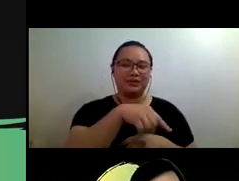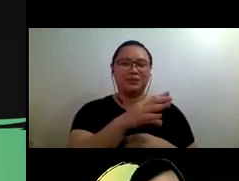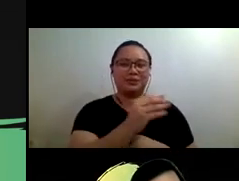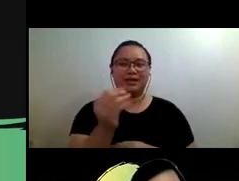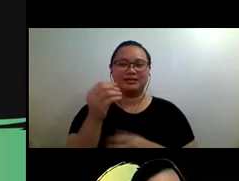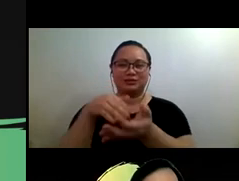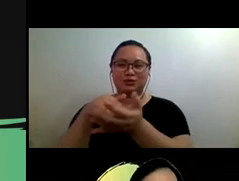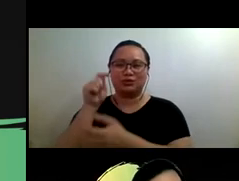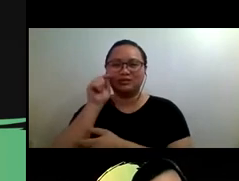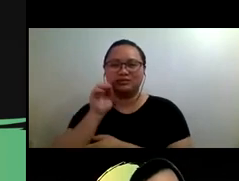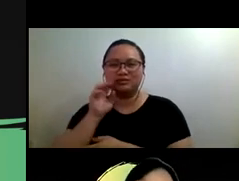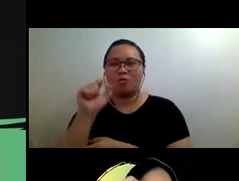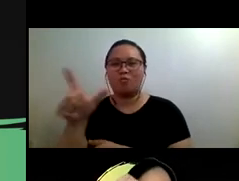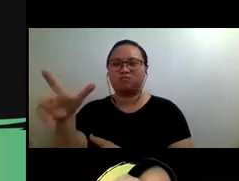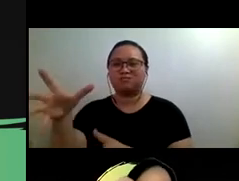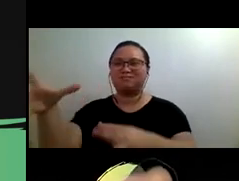learned.